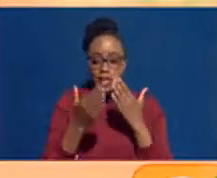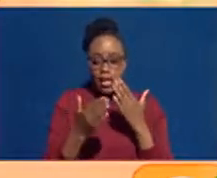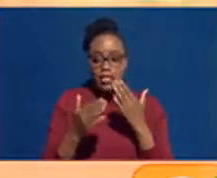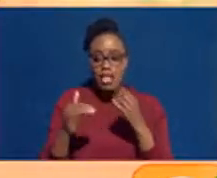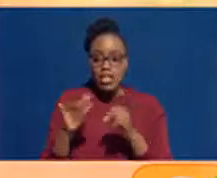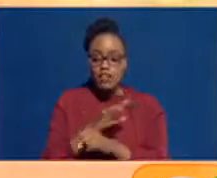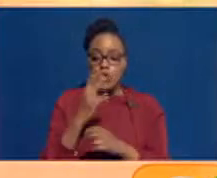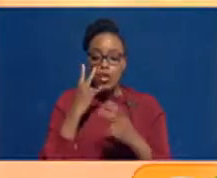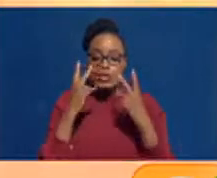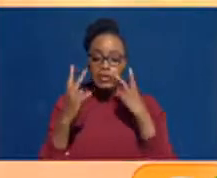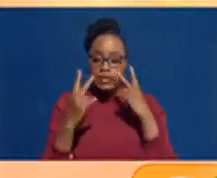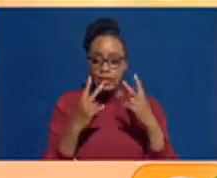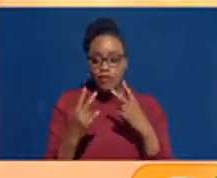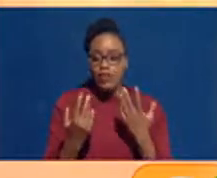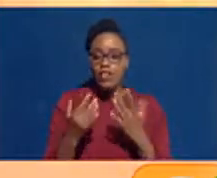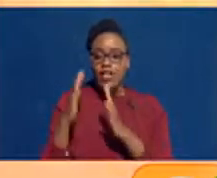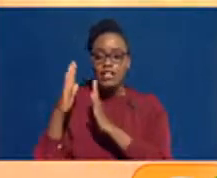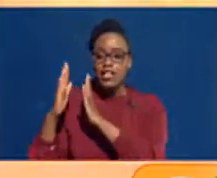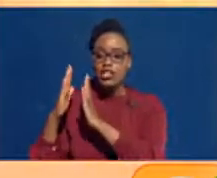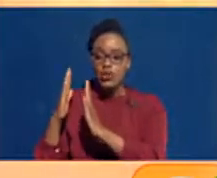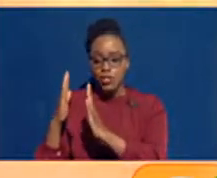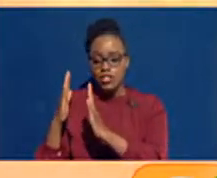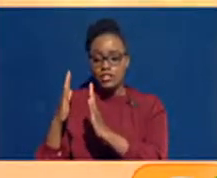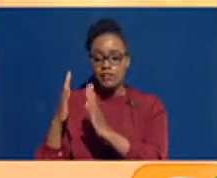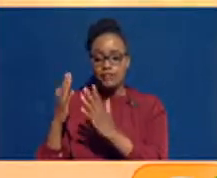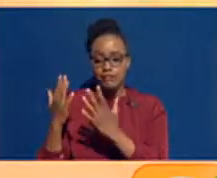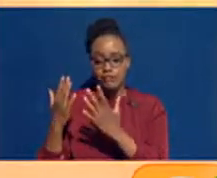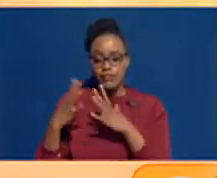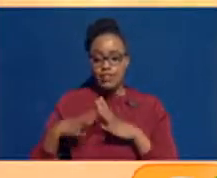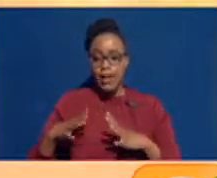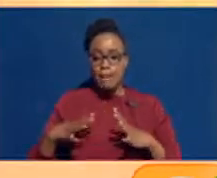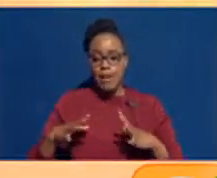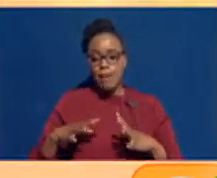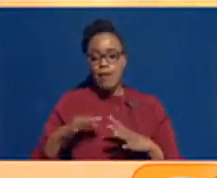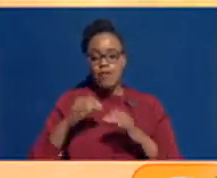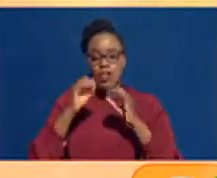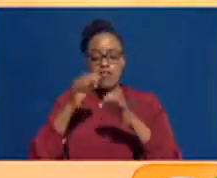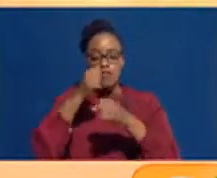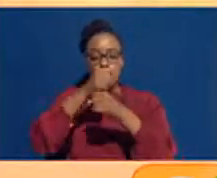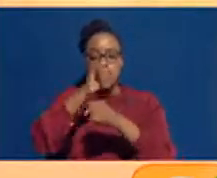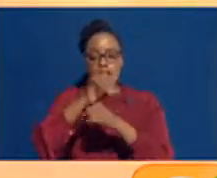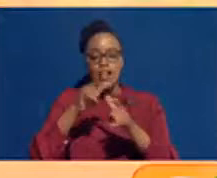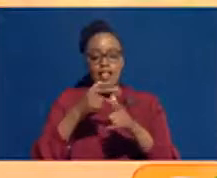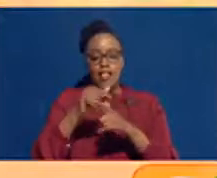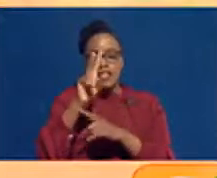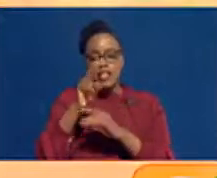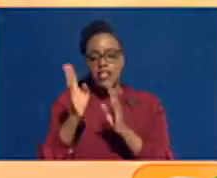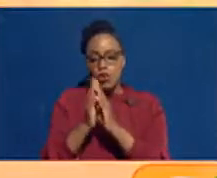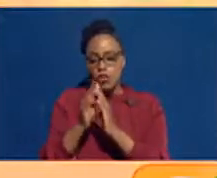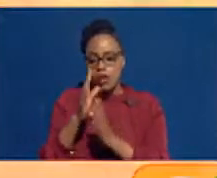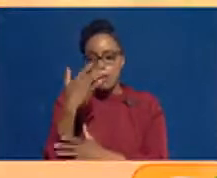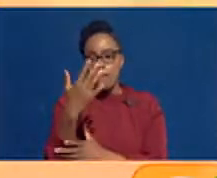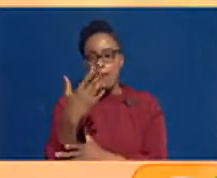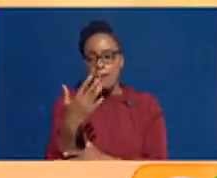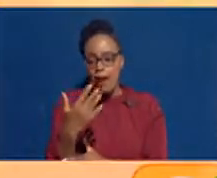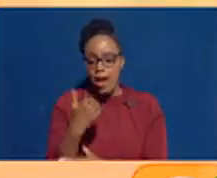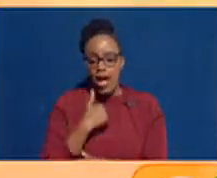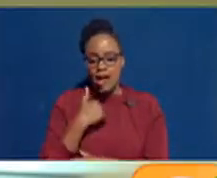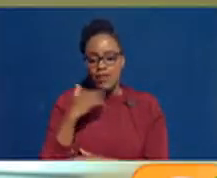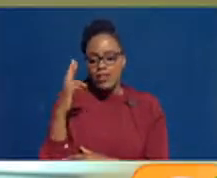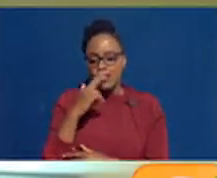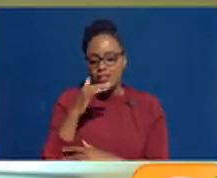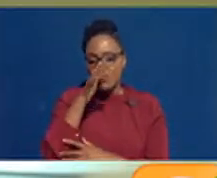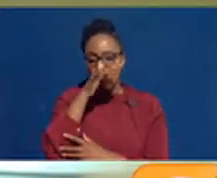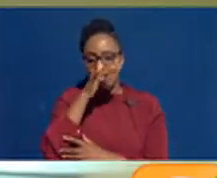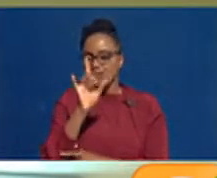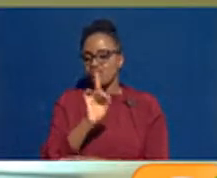full view of the security officers. Therefore, if we do that, then second session paper exposure is going to be minimized.